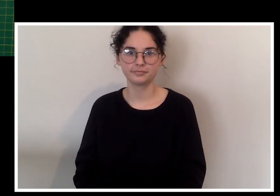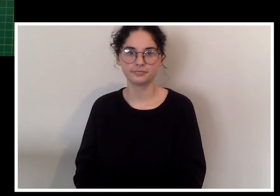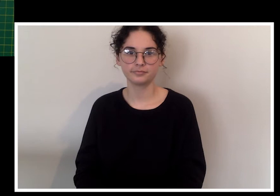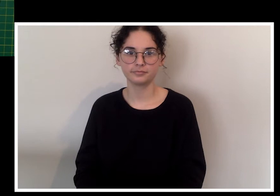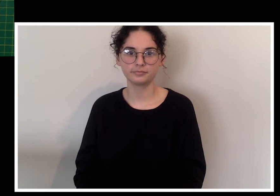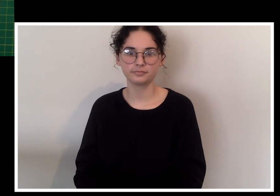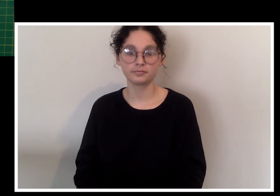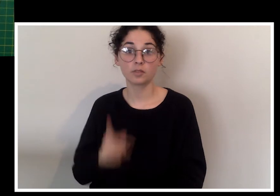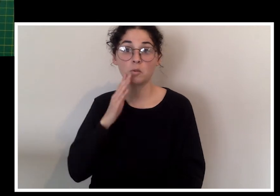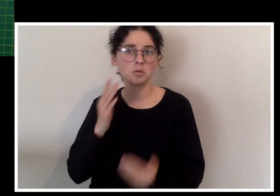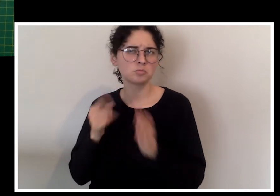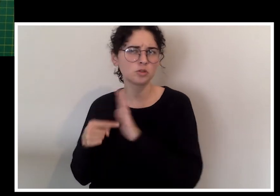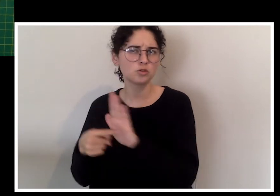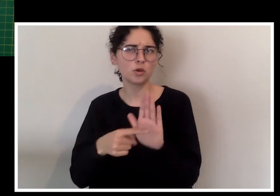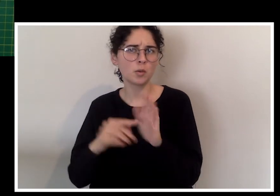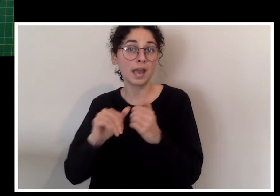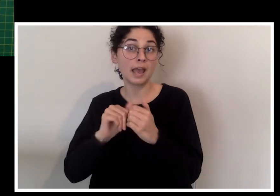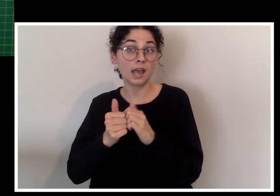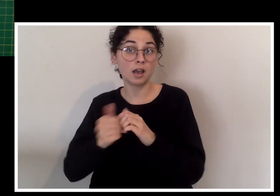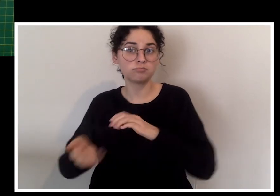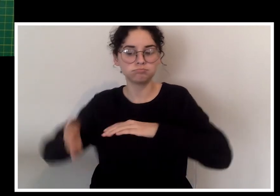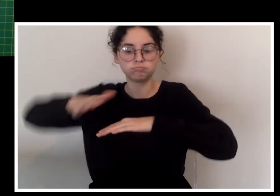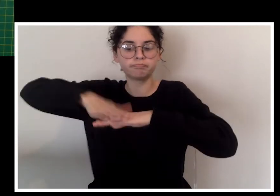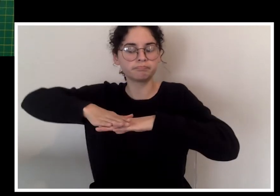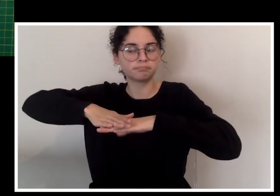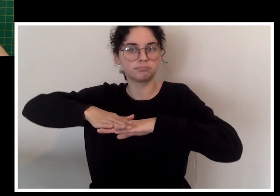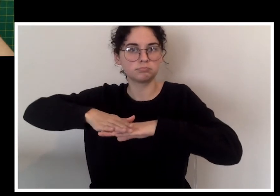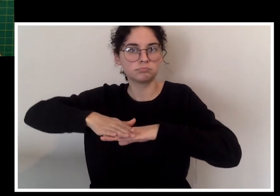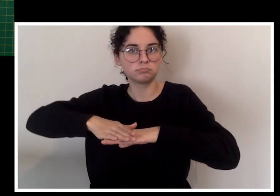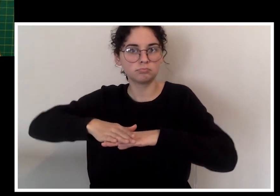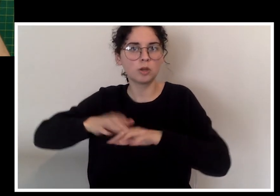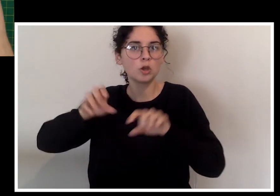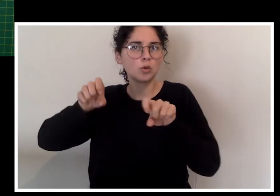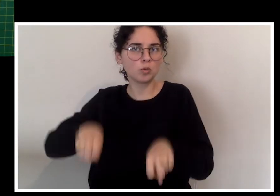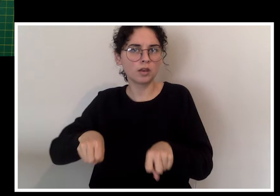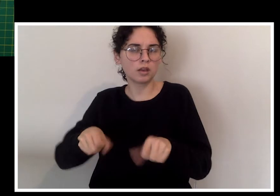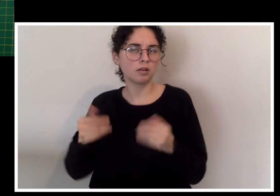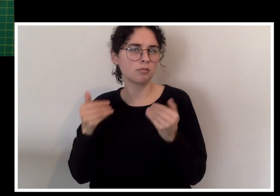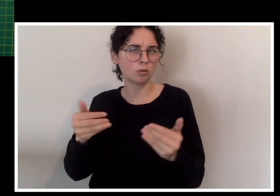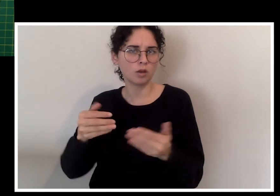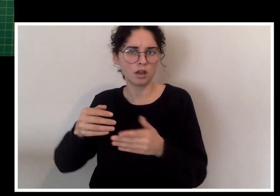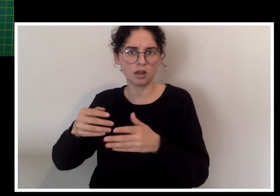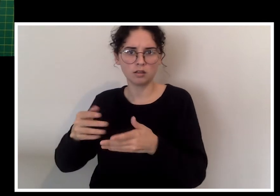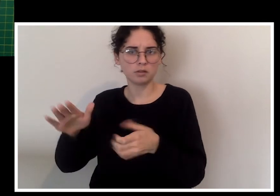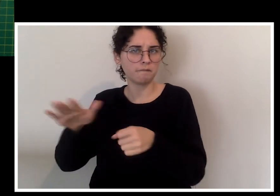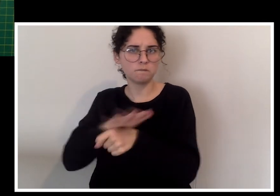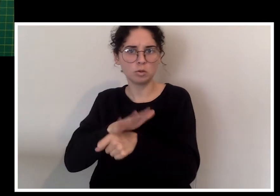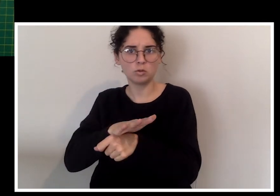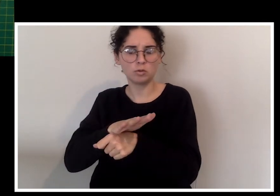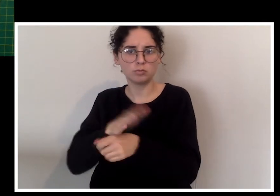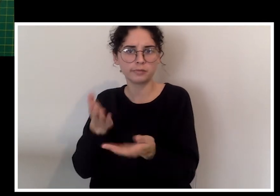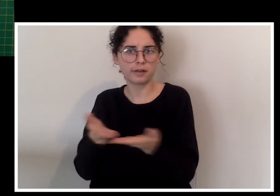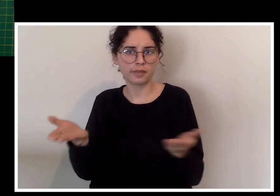I'm going to do an overlapping example. When you do this, you can trace the entire thing. If you do